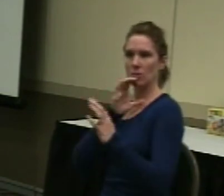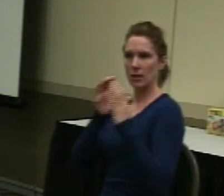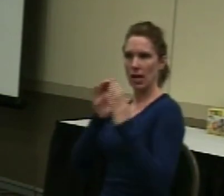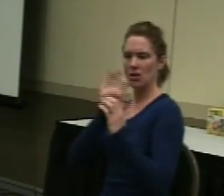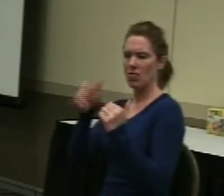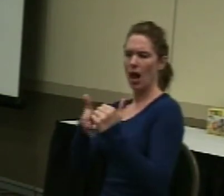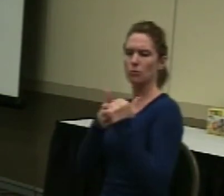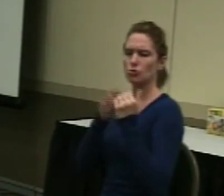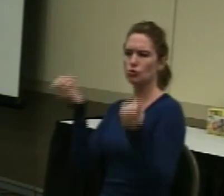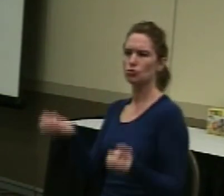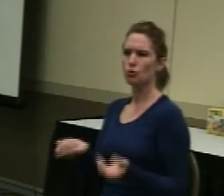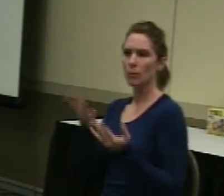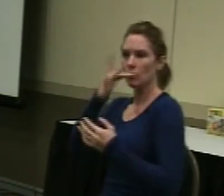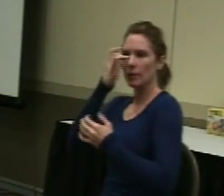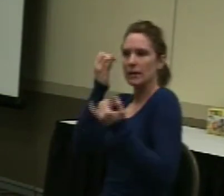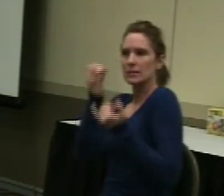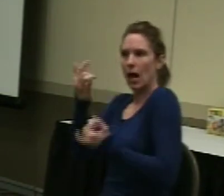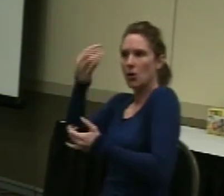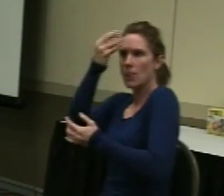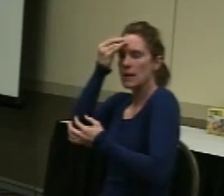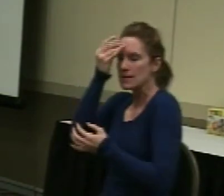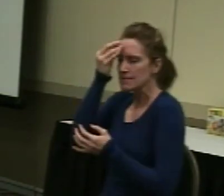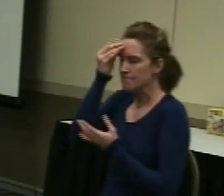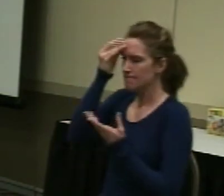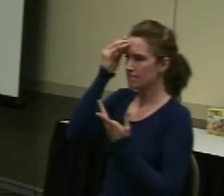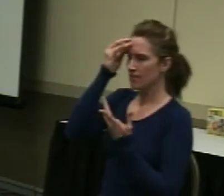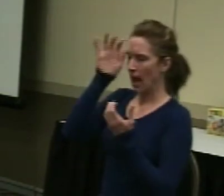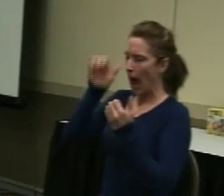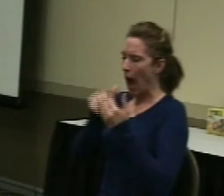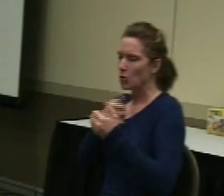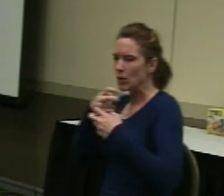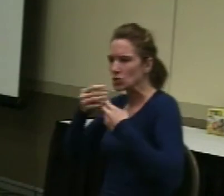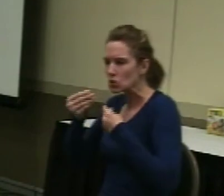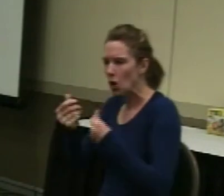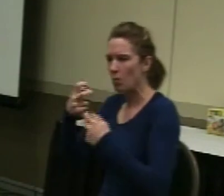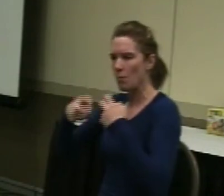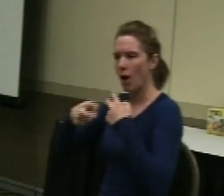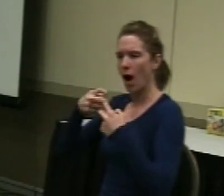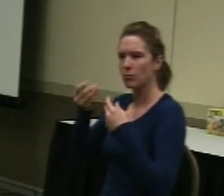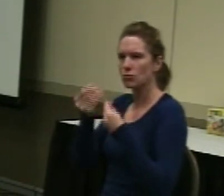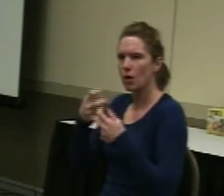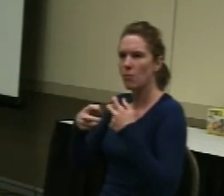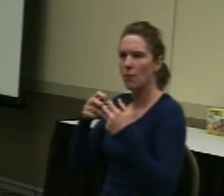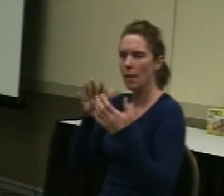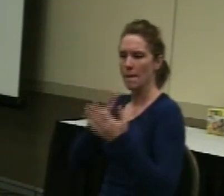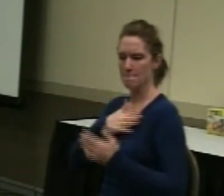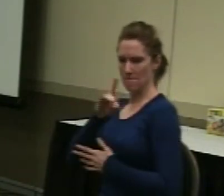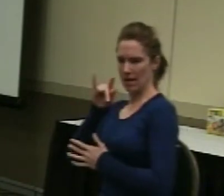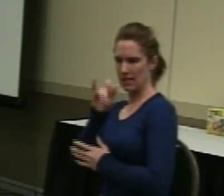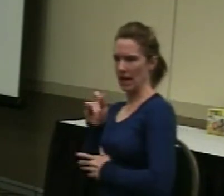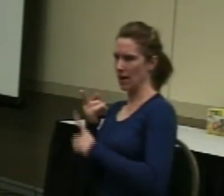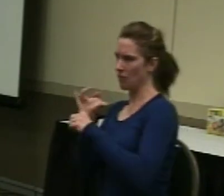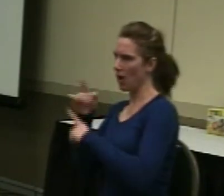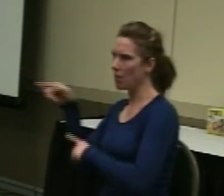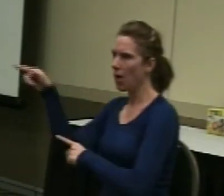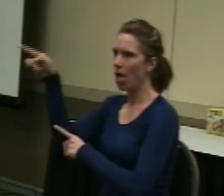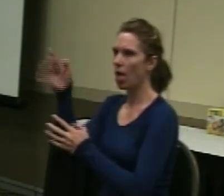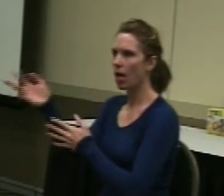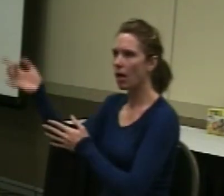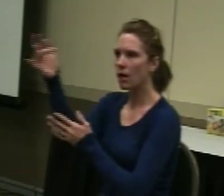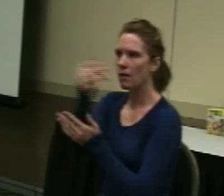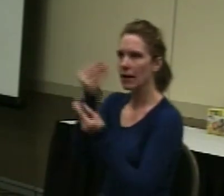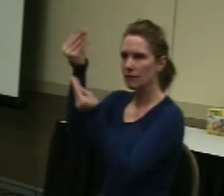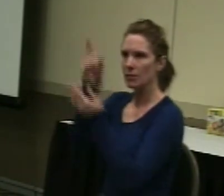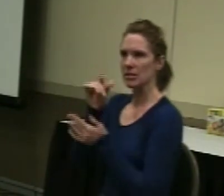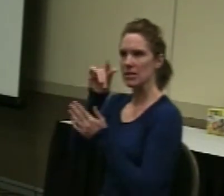much, because now you're thinking, how do I problem solve? And how do I get my data from all these